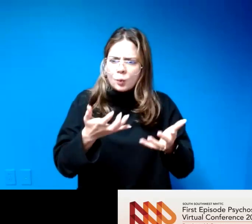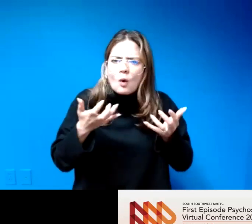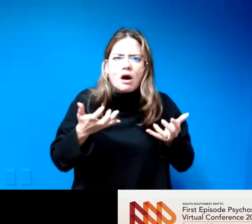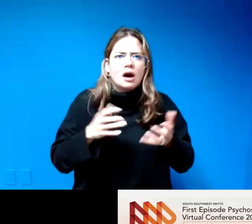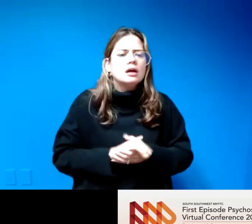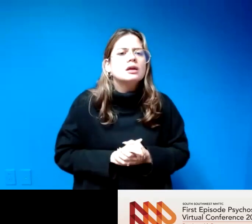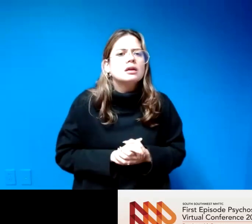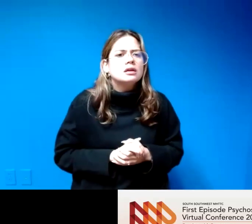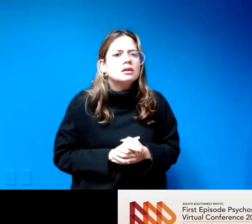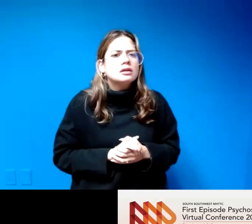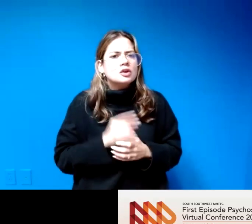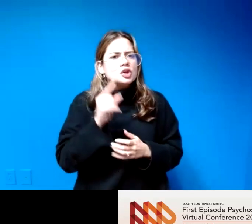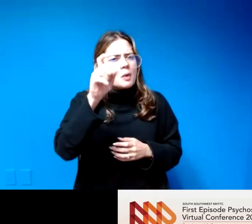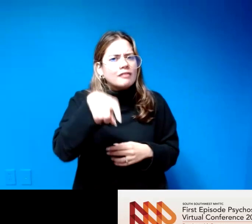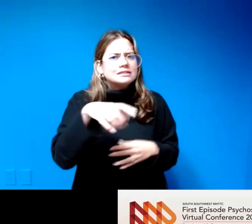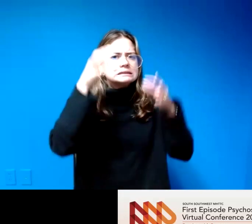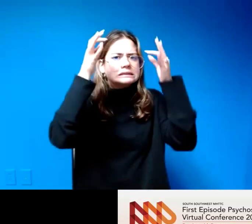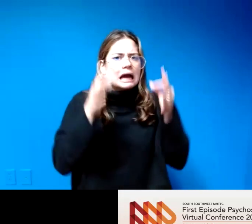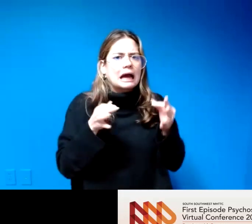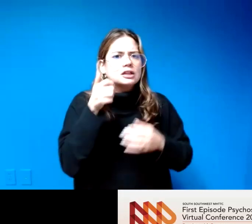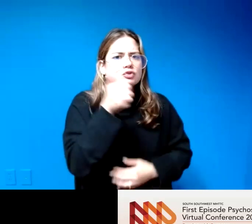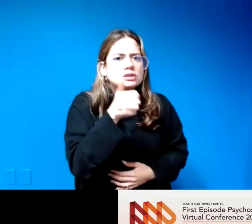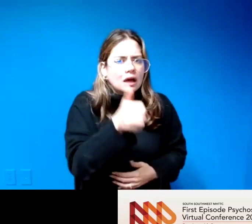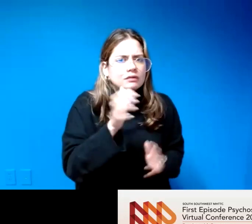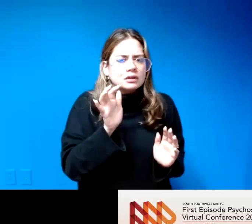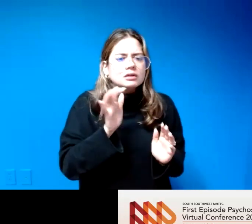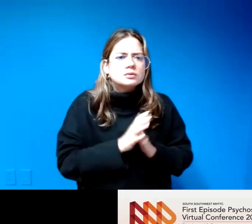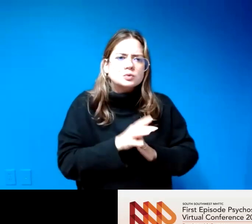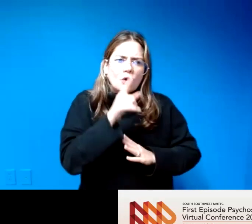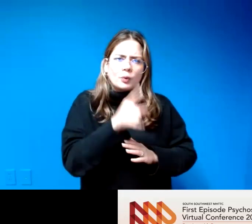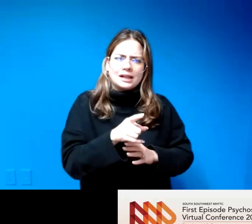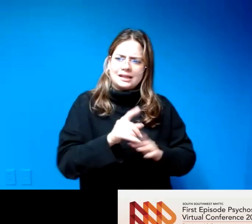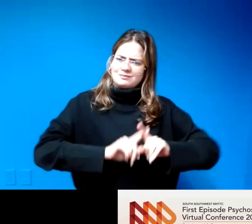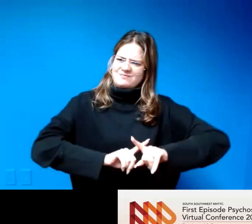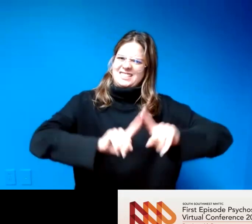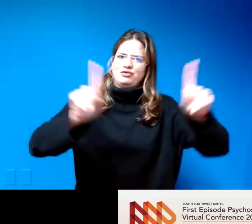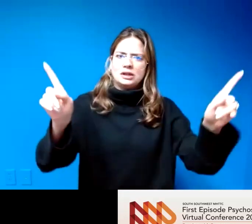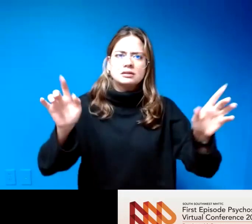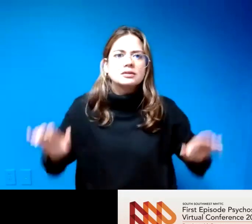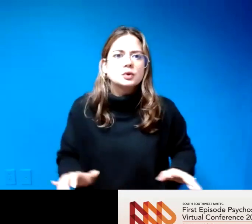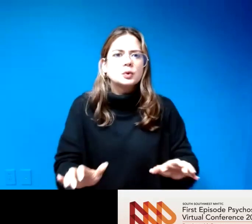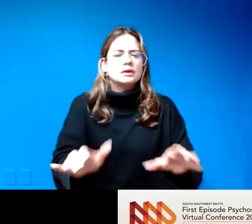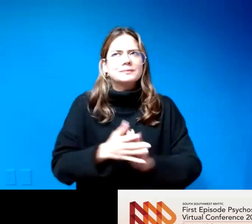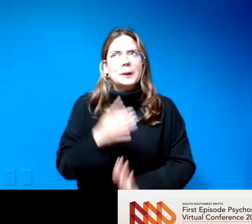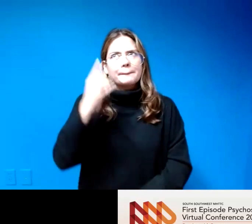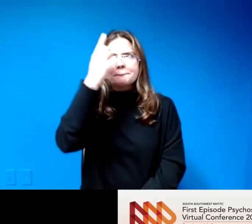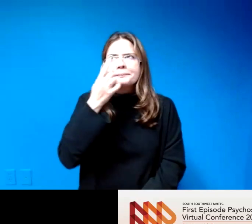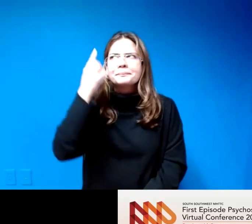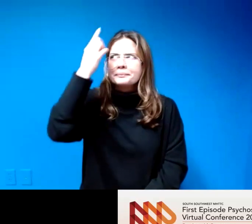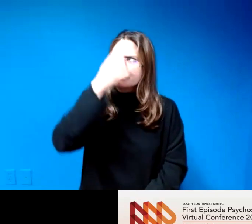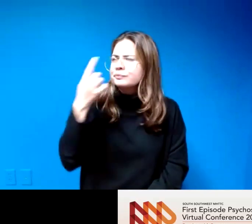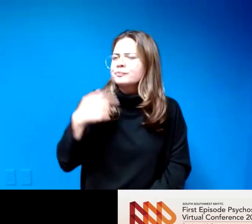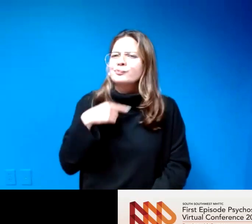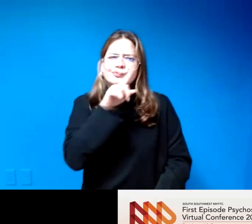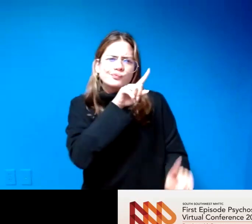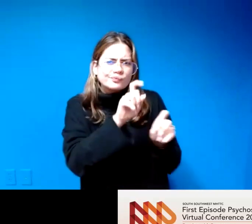about, that you have to make a decision to really do things differently and spend time thinking together and asking